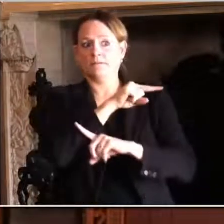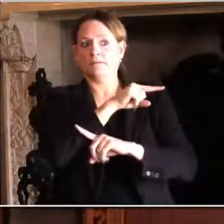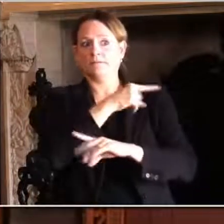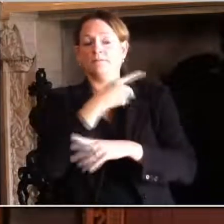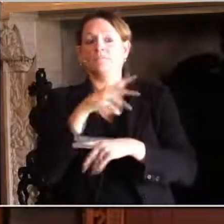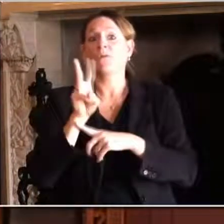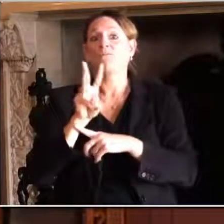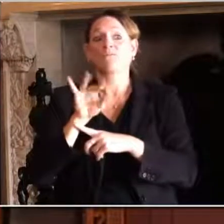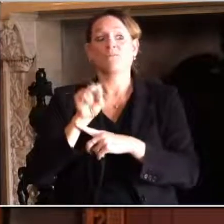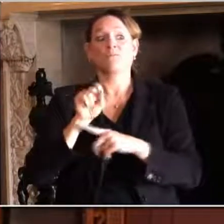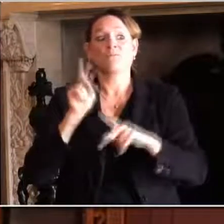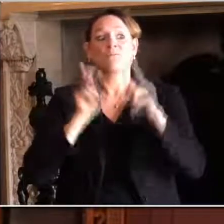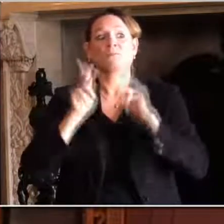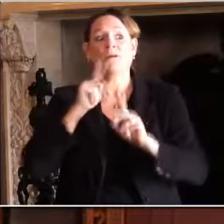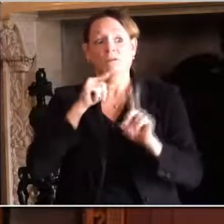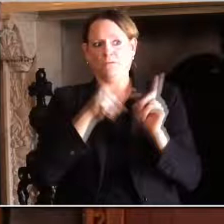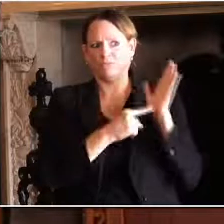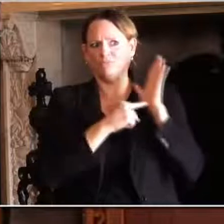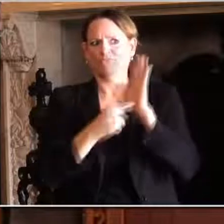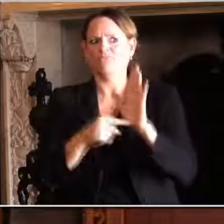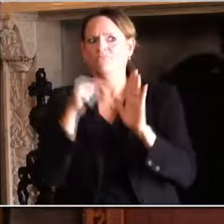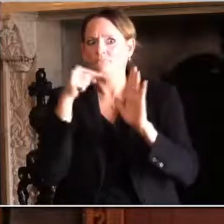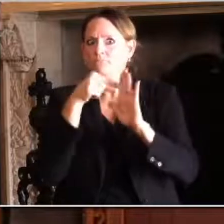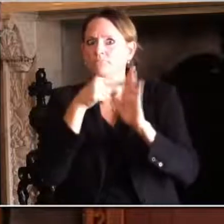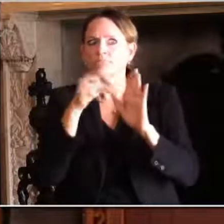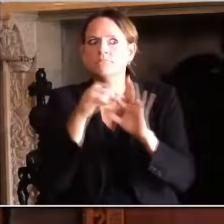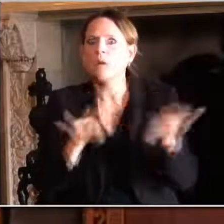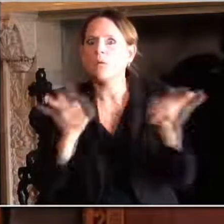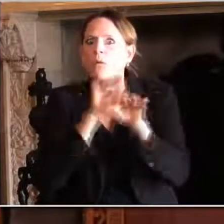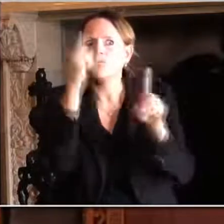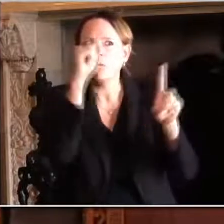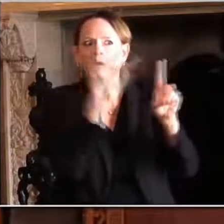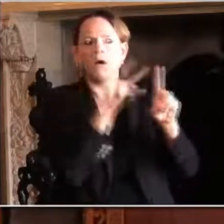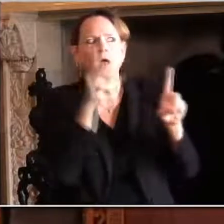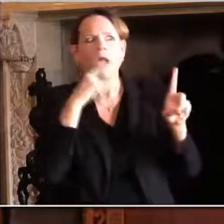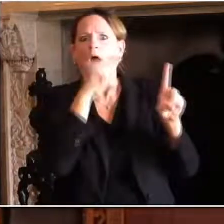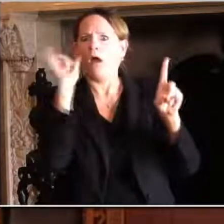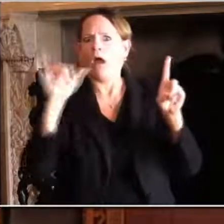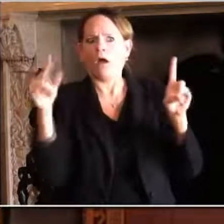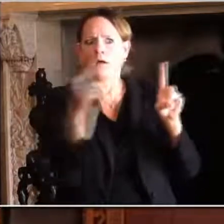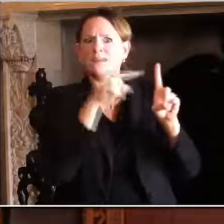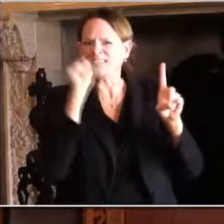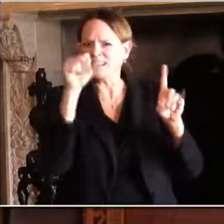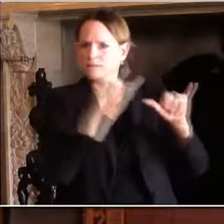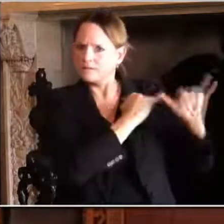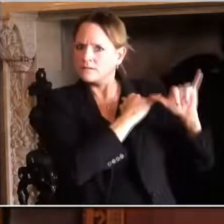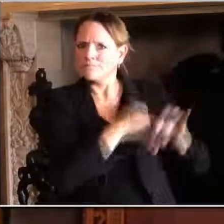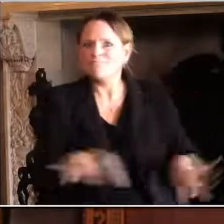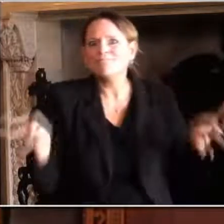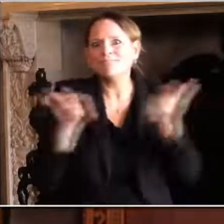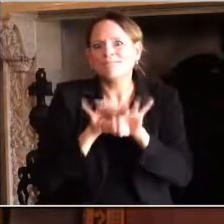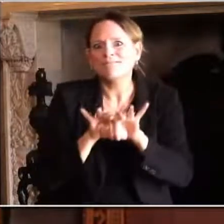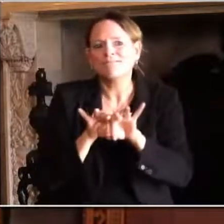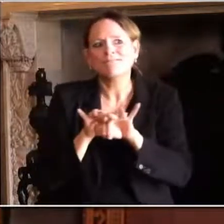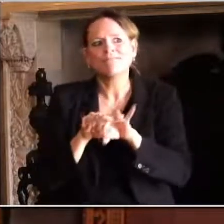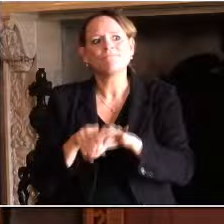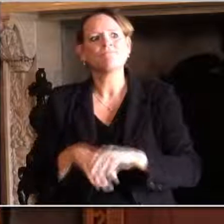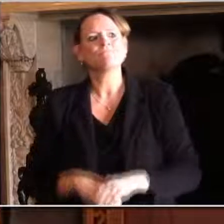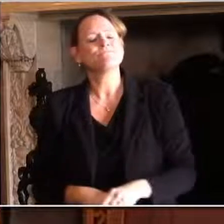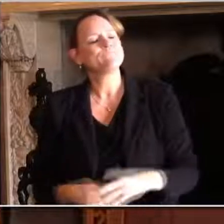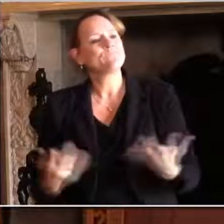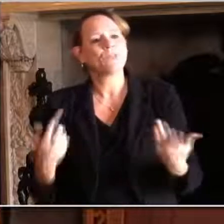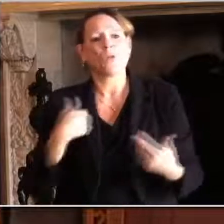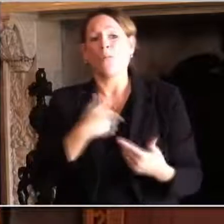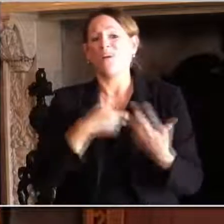up. In addition, WEDC, the Wisconsin Economic Development Corporation, has worked with to provide